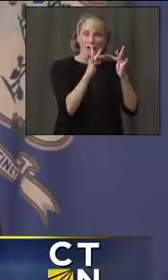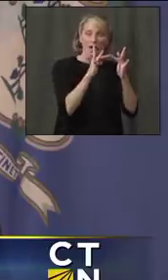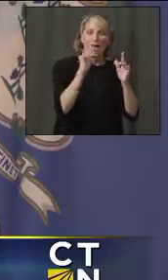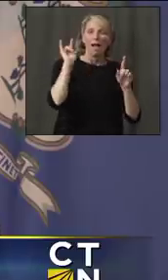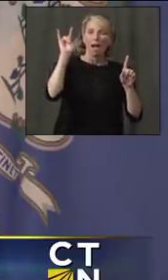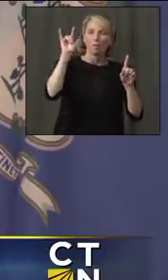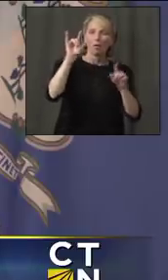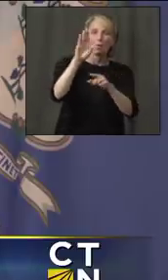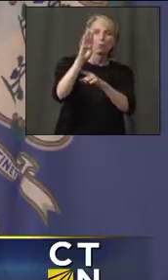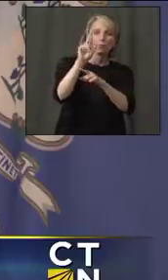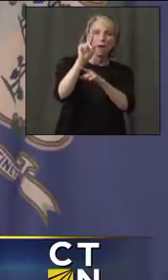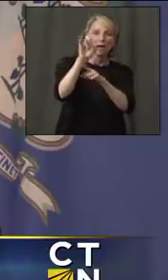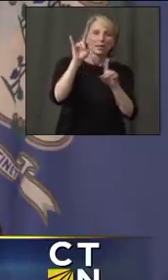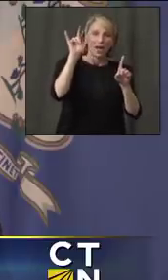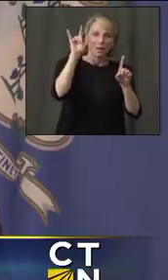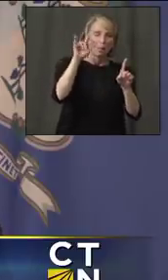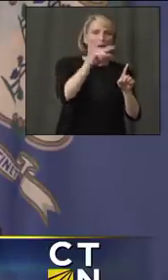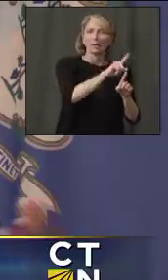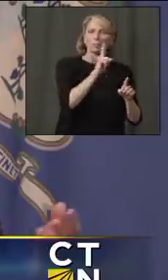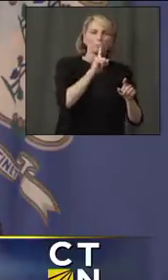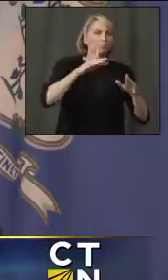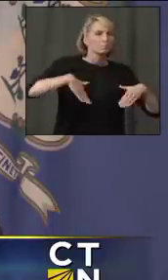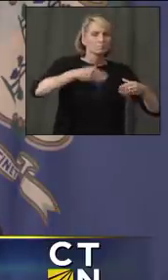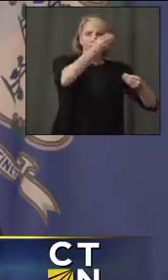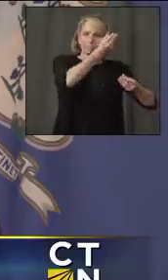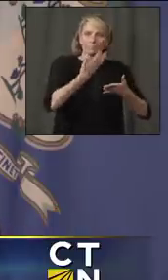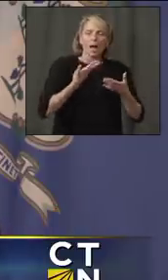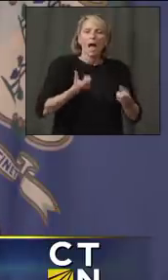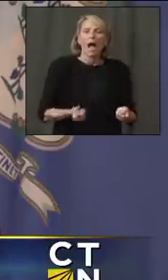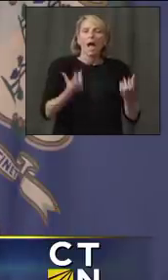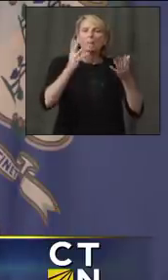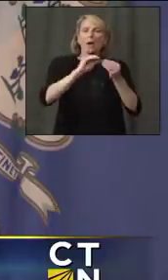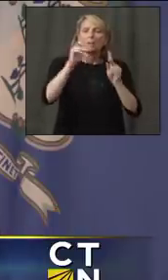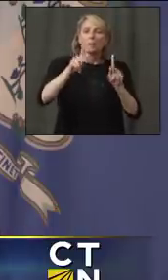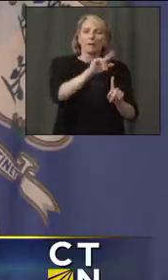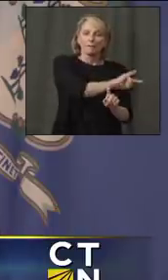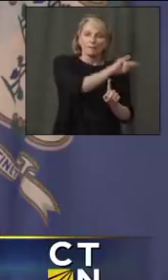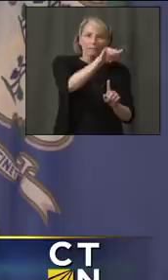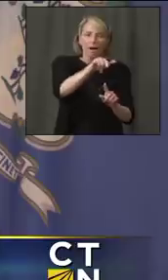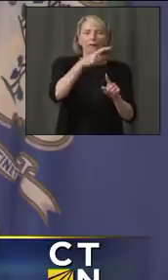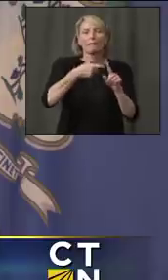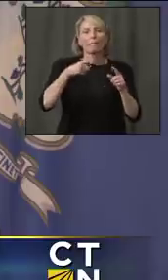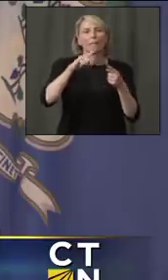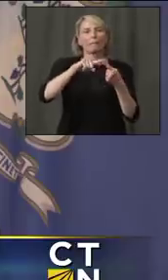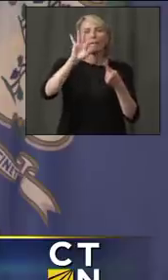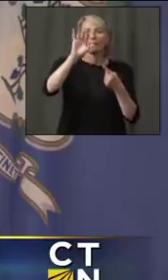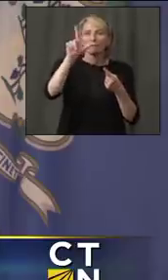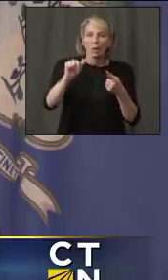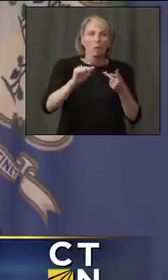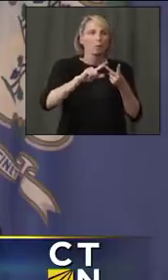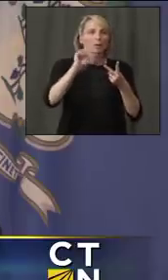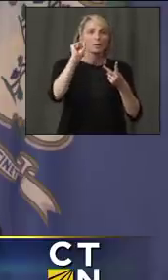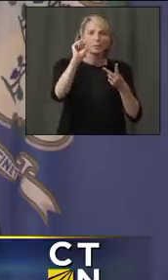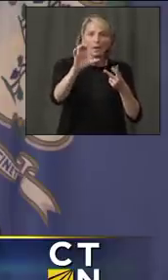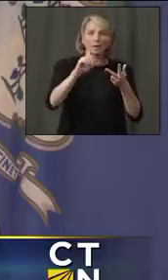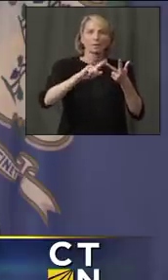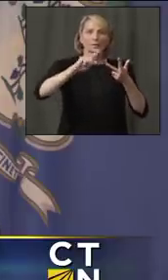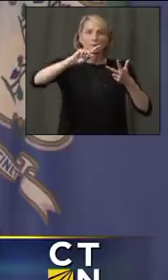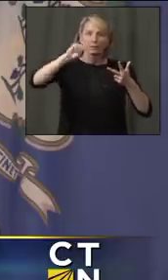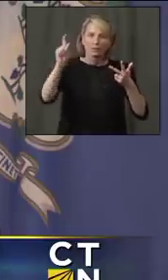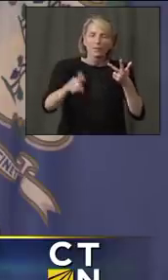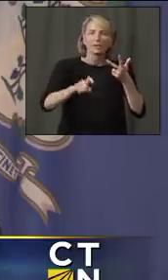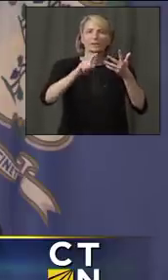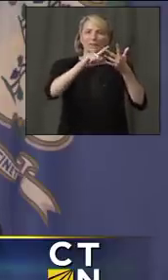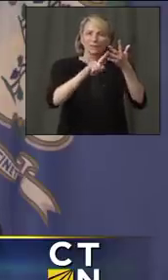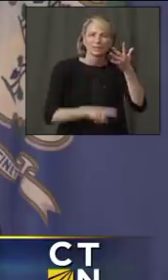of people on the flights coming in from Dallas or coming in from Miami or South Carolina. I can't figure out how they couldn't get